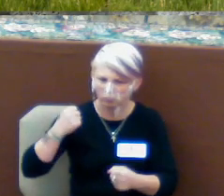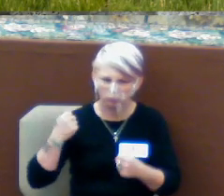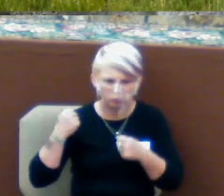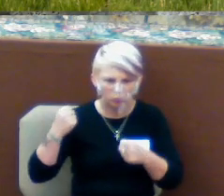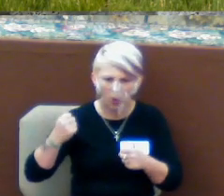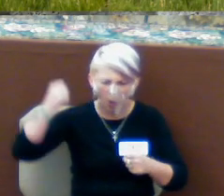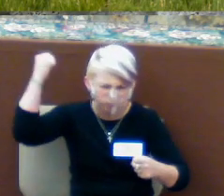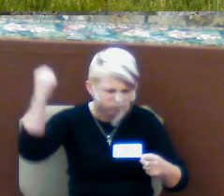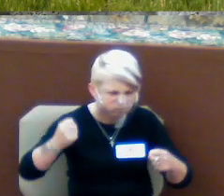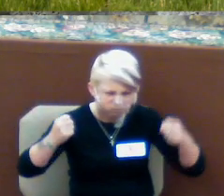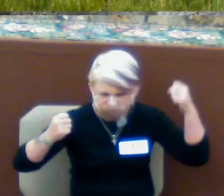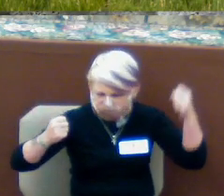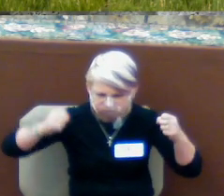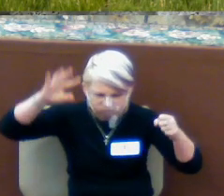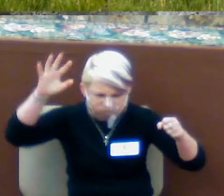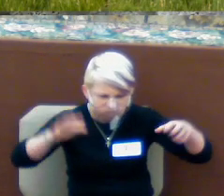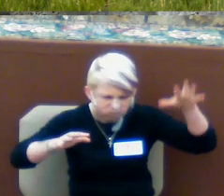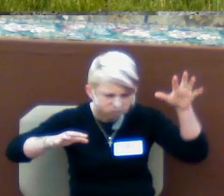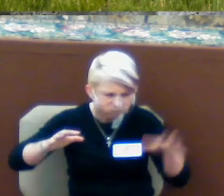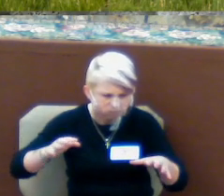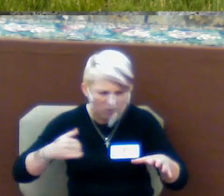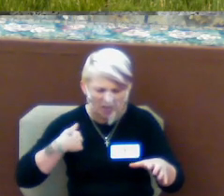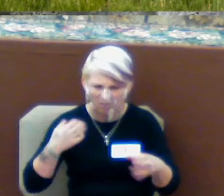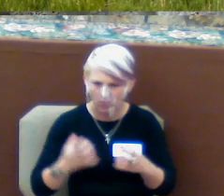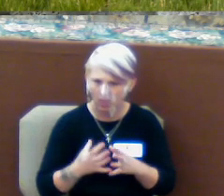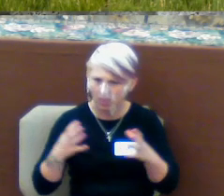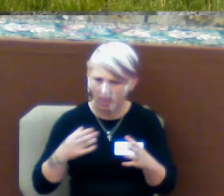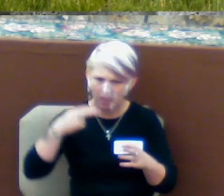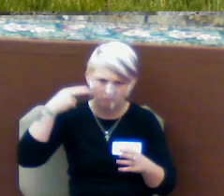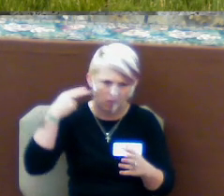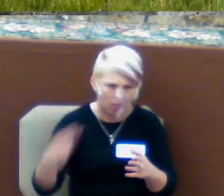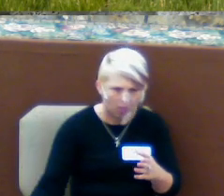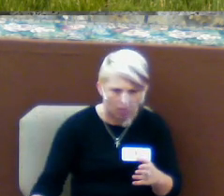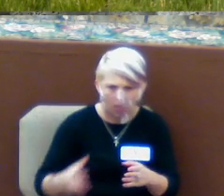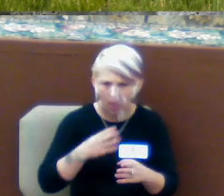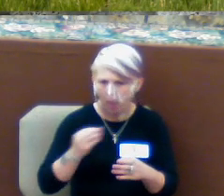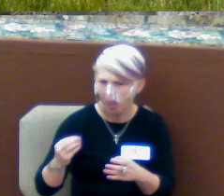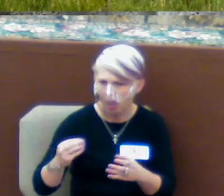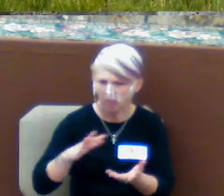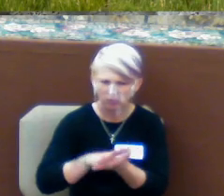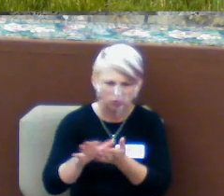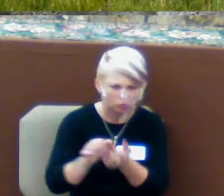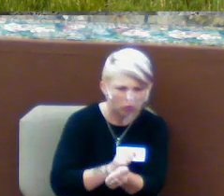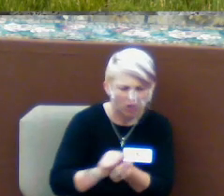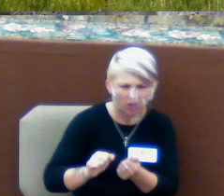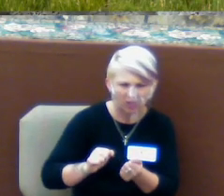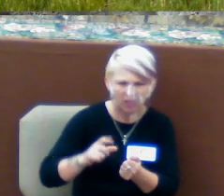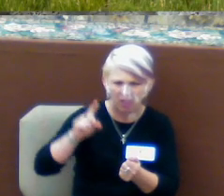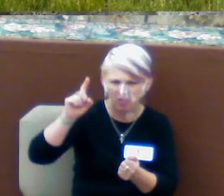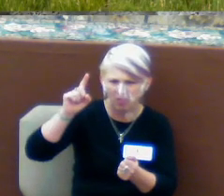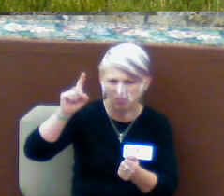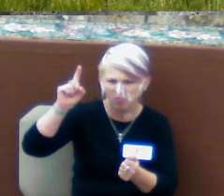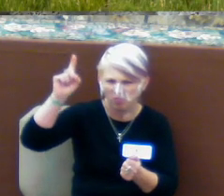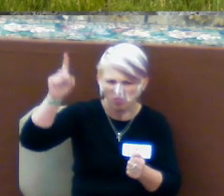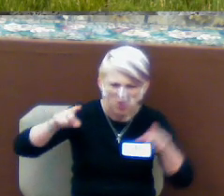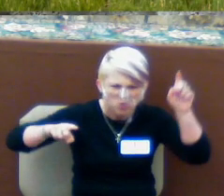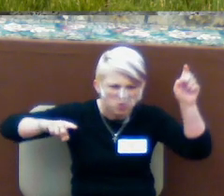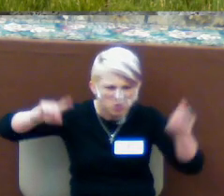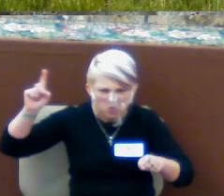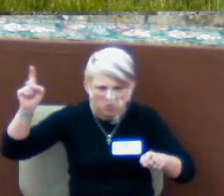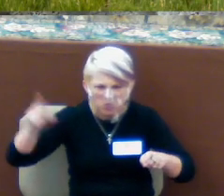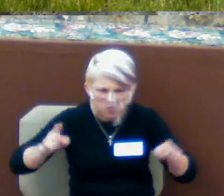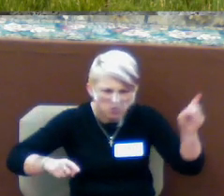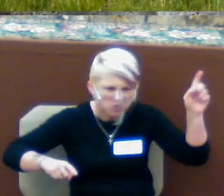It brings with it hell and high water. Thunder roars. Lightning zigzags across the sky. What